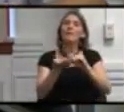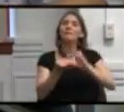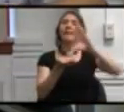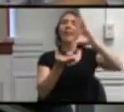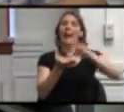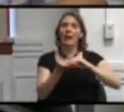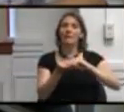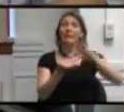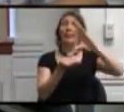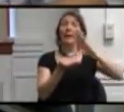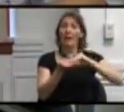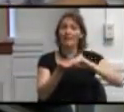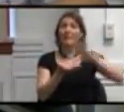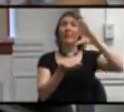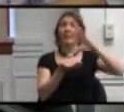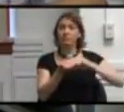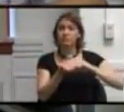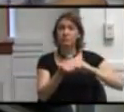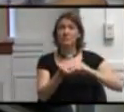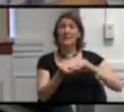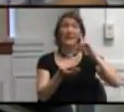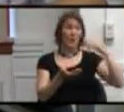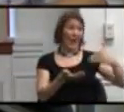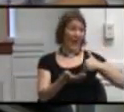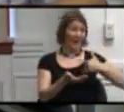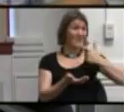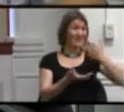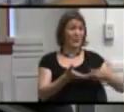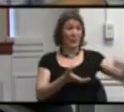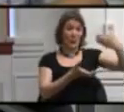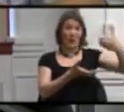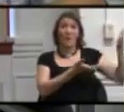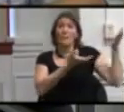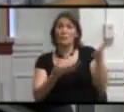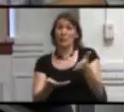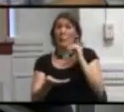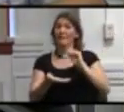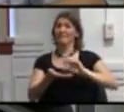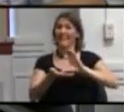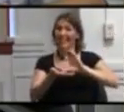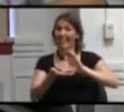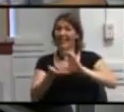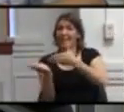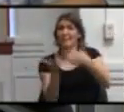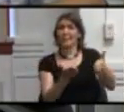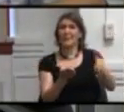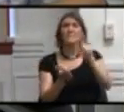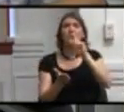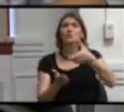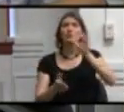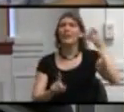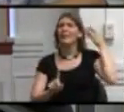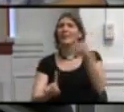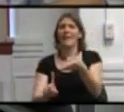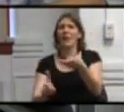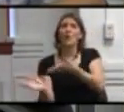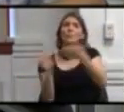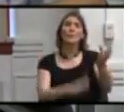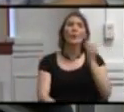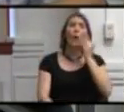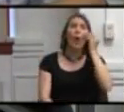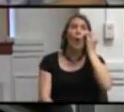the idea is you come in with your growler, you get a fill of the beer, and then take it to go. So you're not going to be drinking it on site. It's going to be more